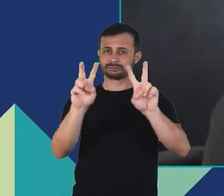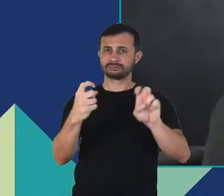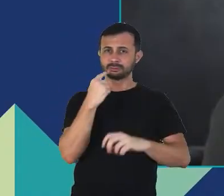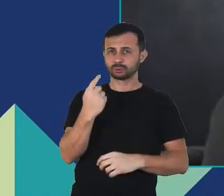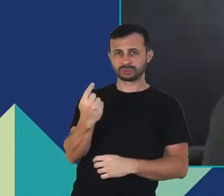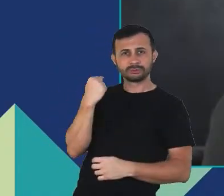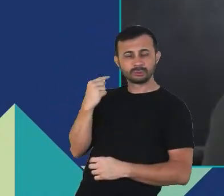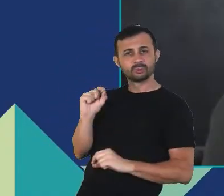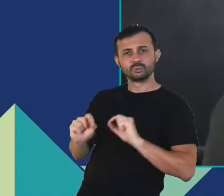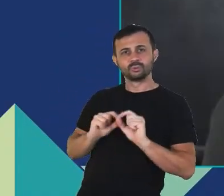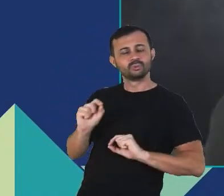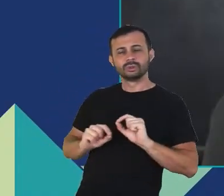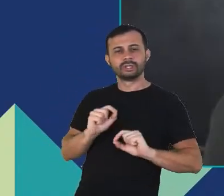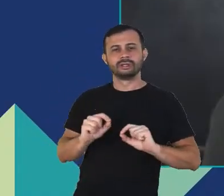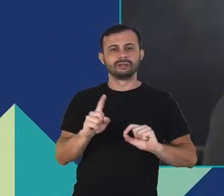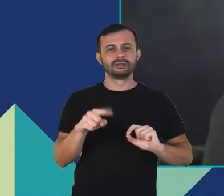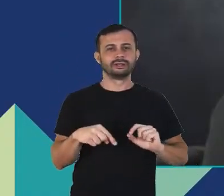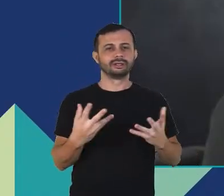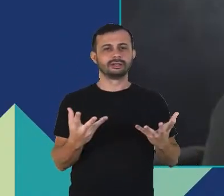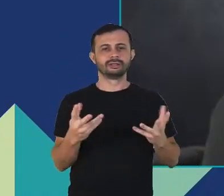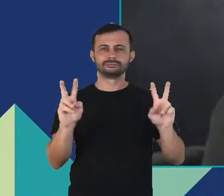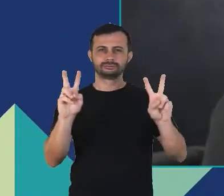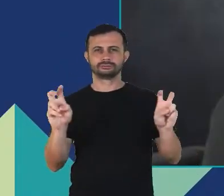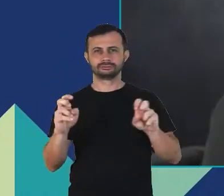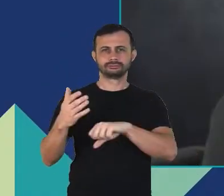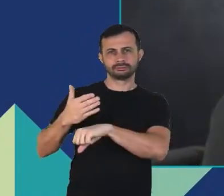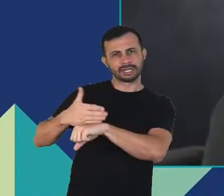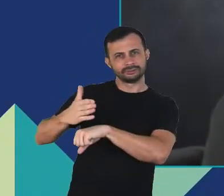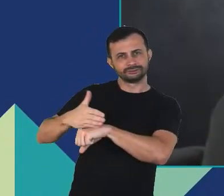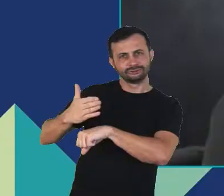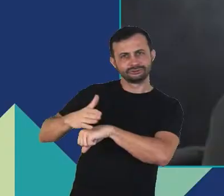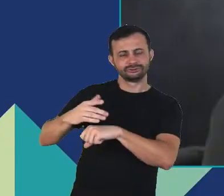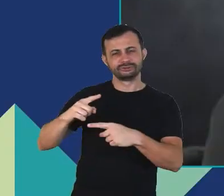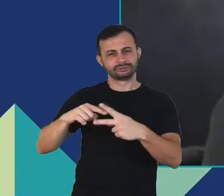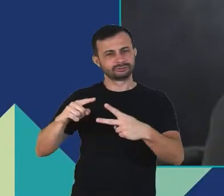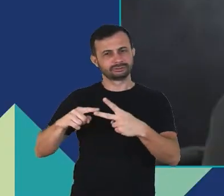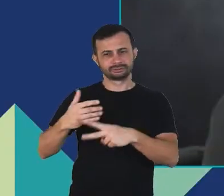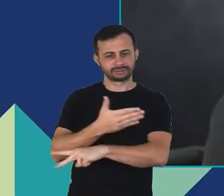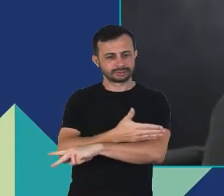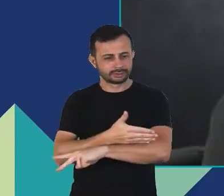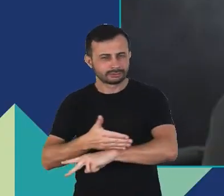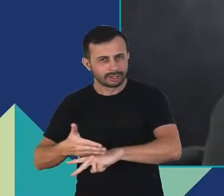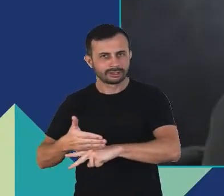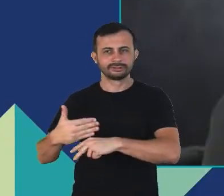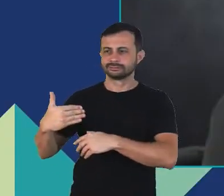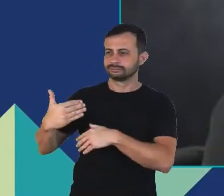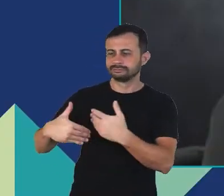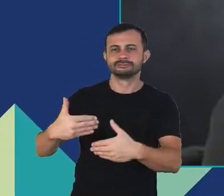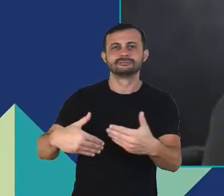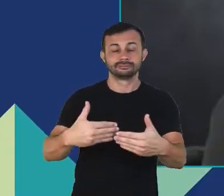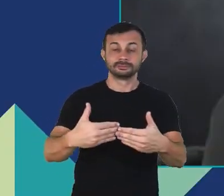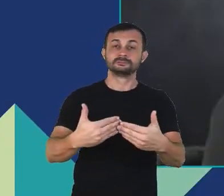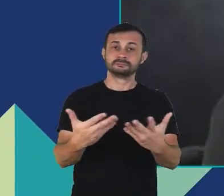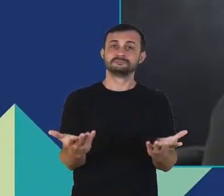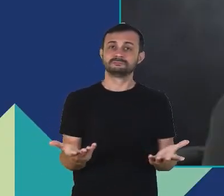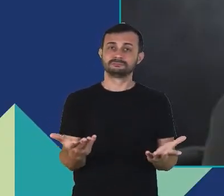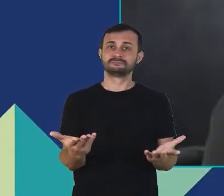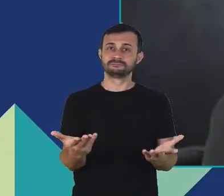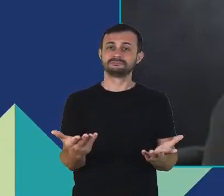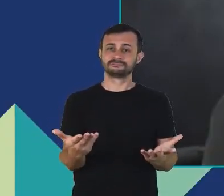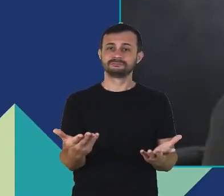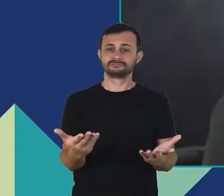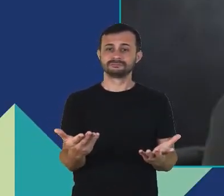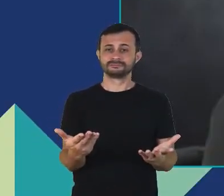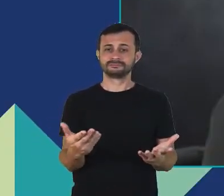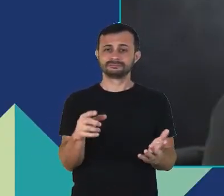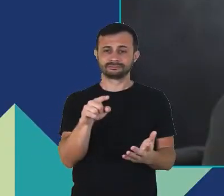Leading practices, you take the maximum flow possible through a drain and you multiply by 10. That's a leading